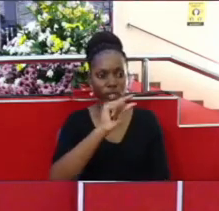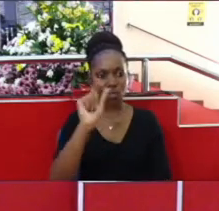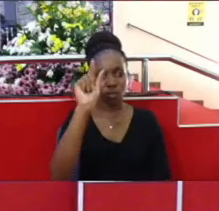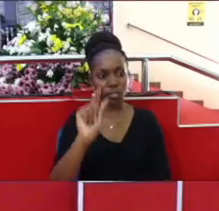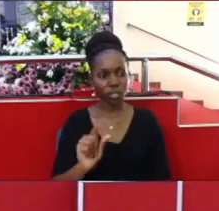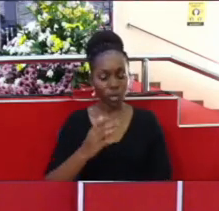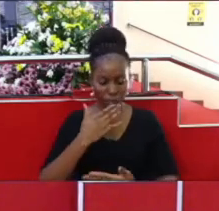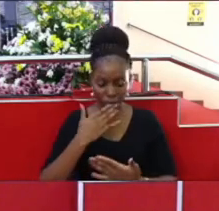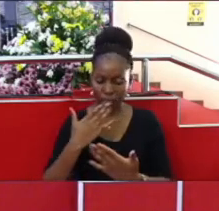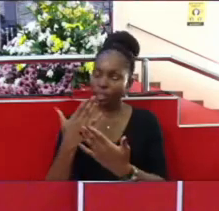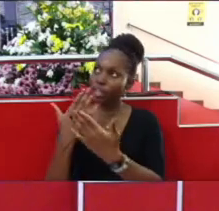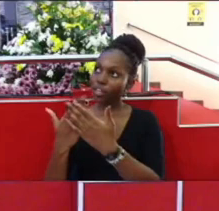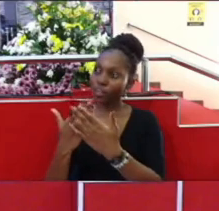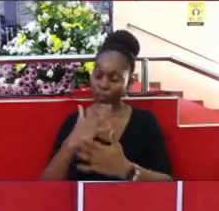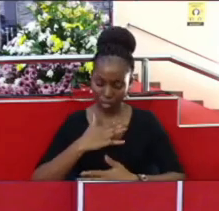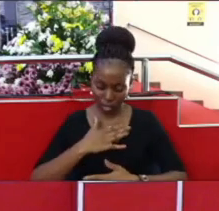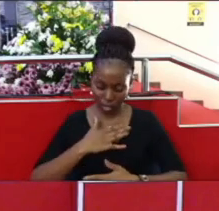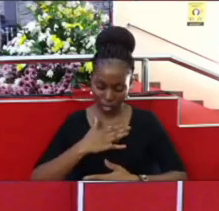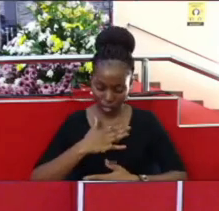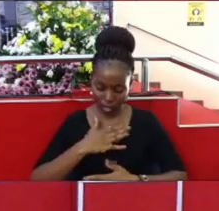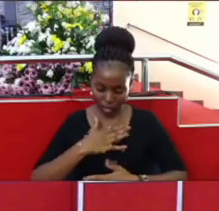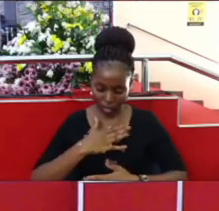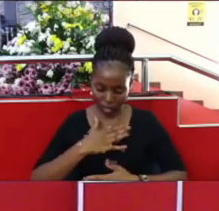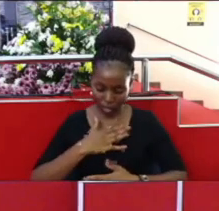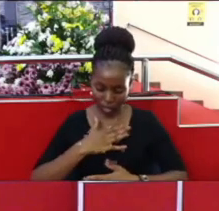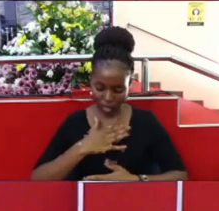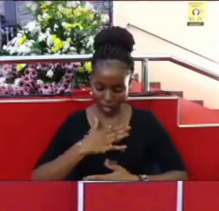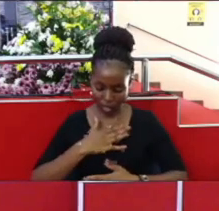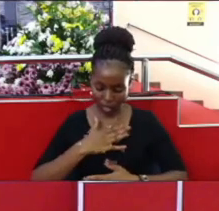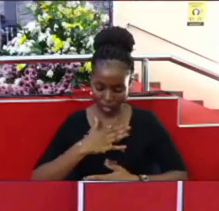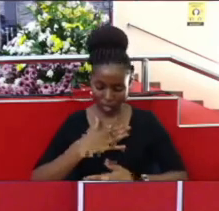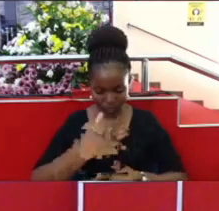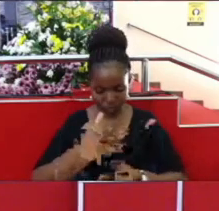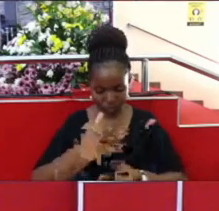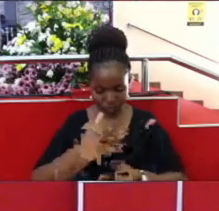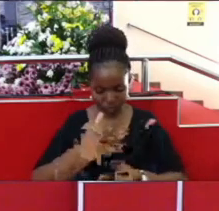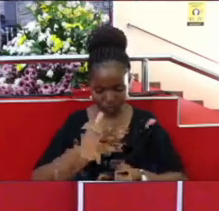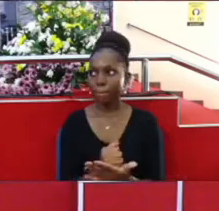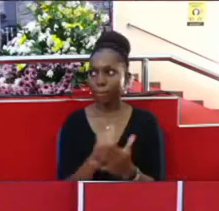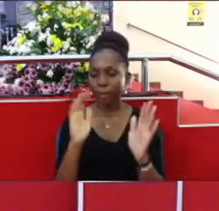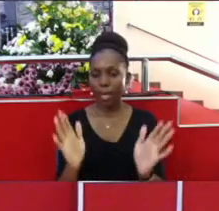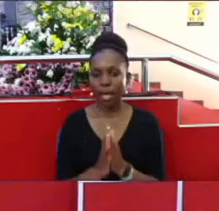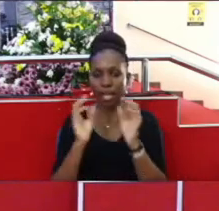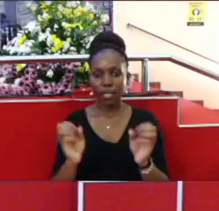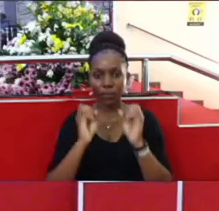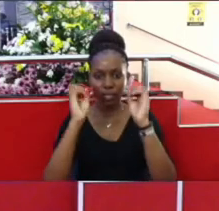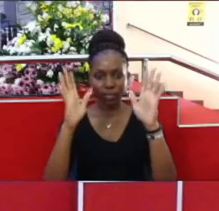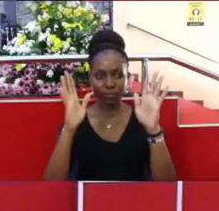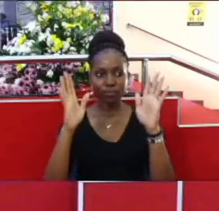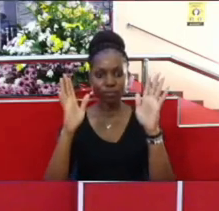Tunakushukuru na tunakuheshimu. In Jesus name. Katika jina la Yesu. Amen. Amen. Hallelujah.